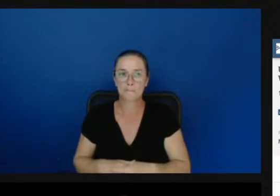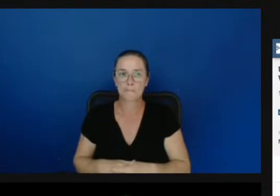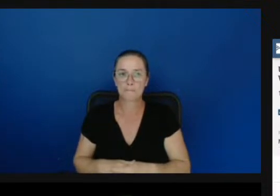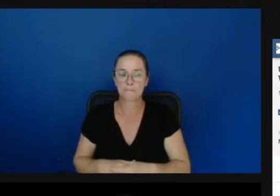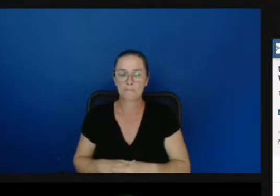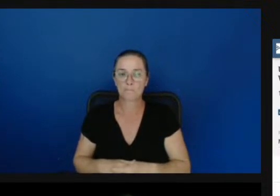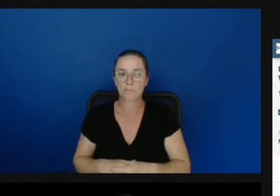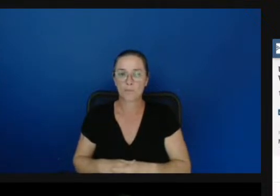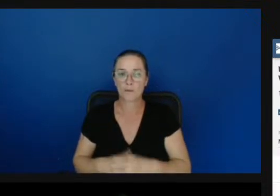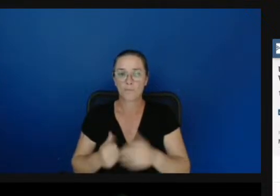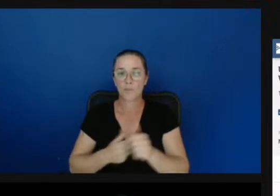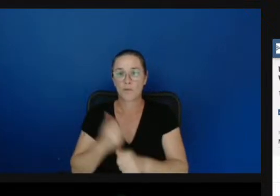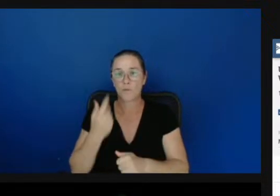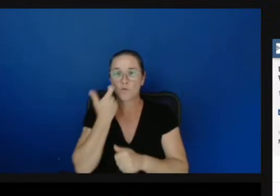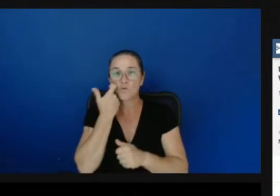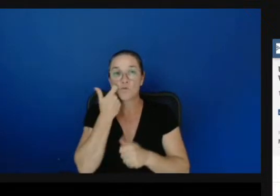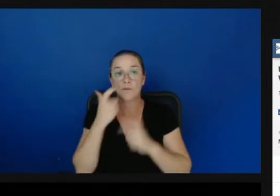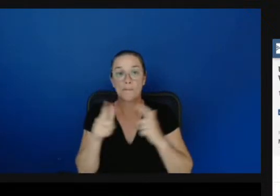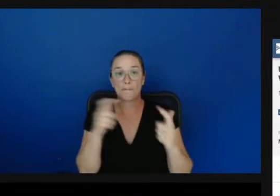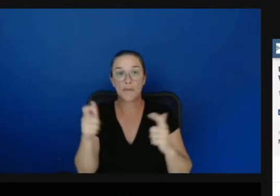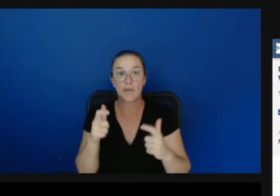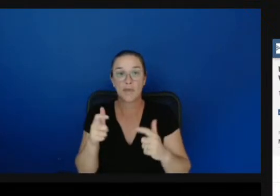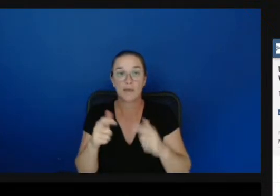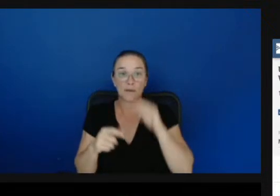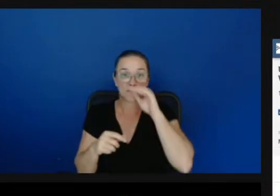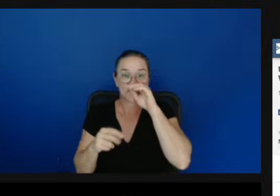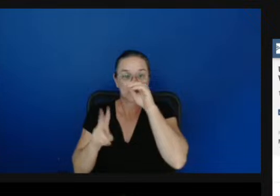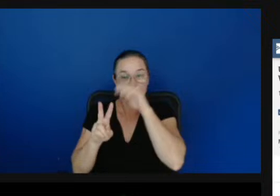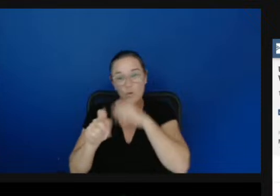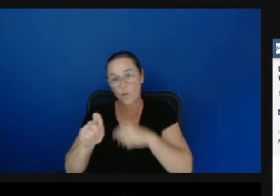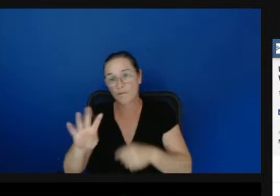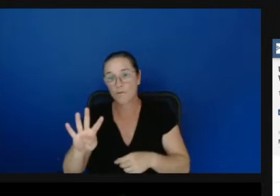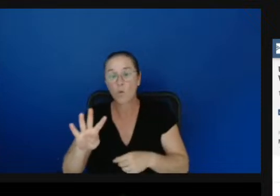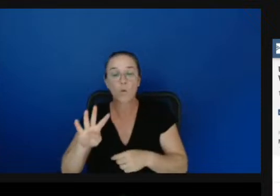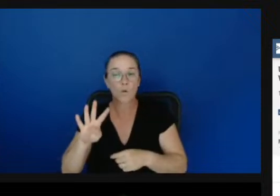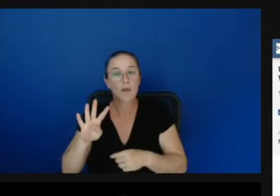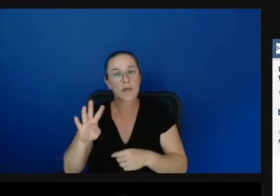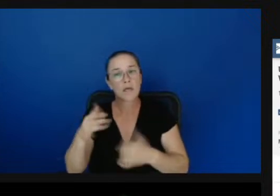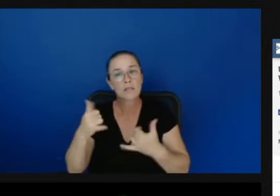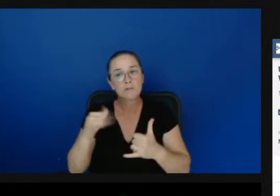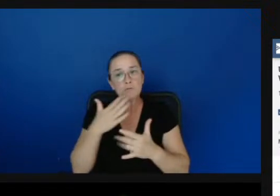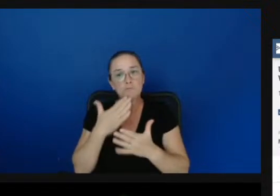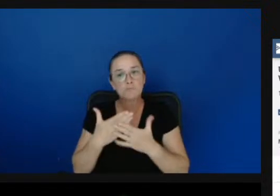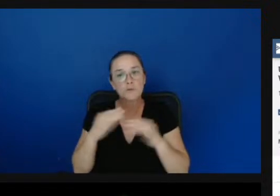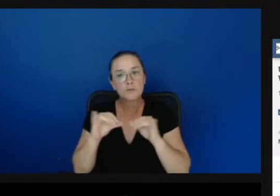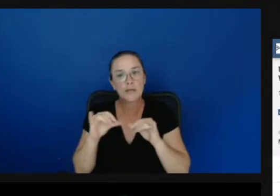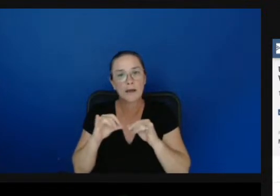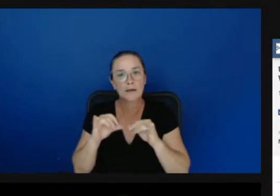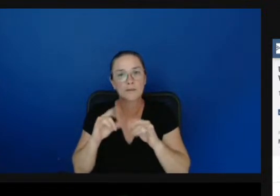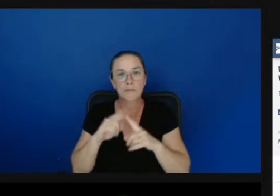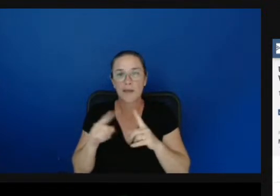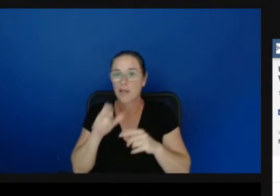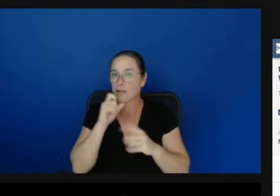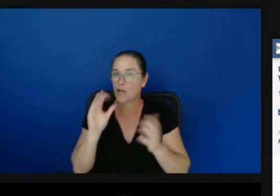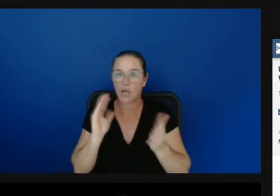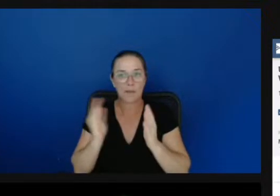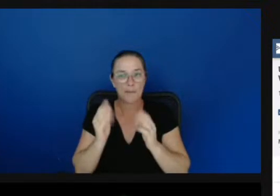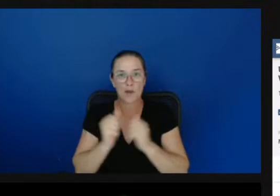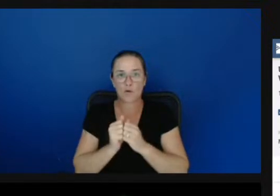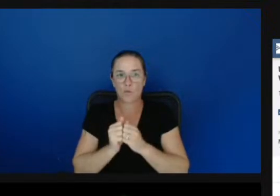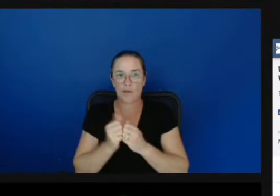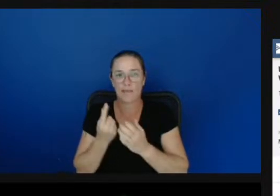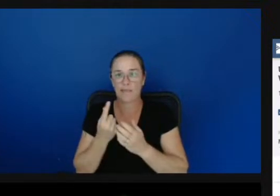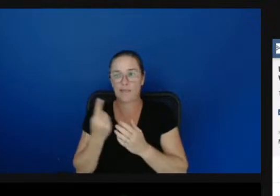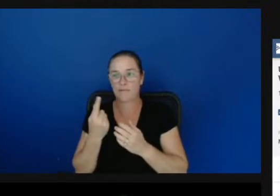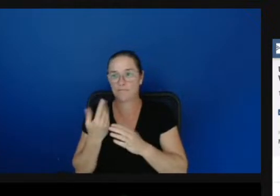So the most recent large one, about a 2.4, that's still a decent size, but not nearly as big as the ones we saw earlier in the week.